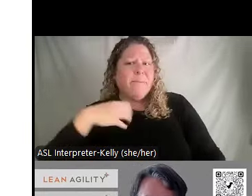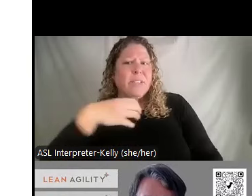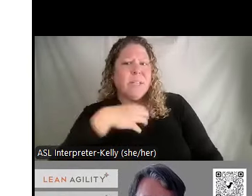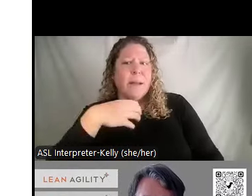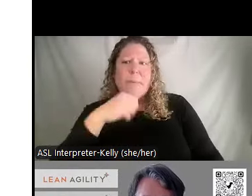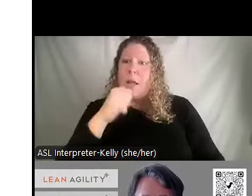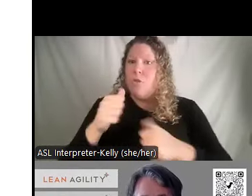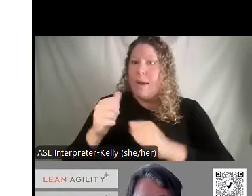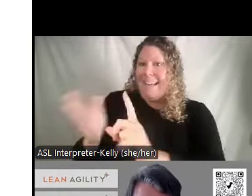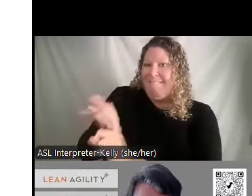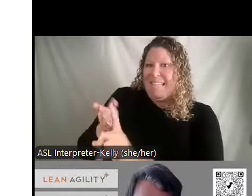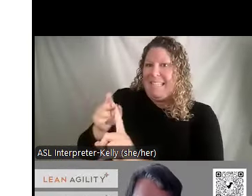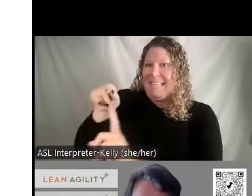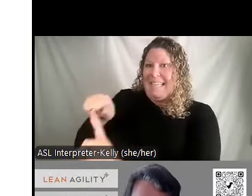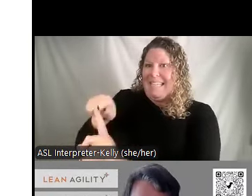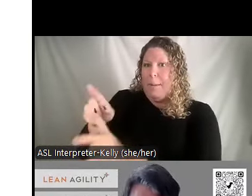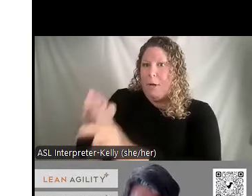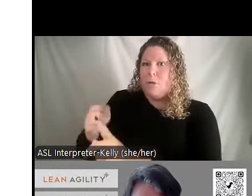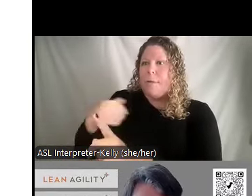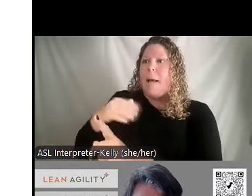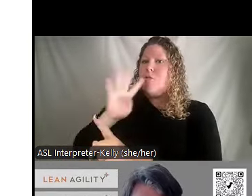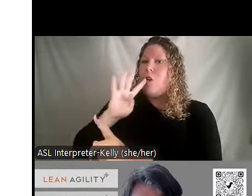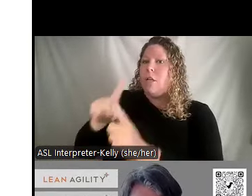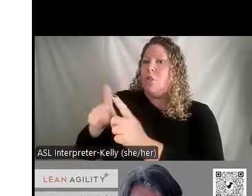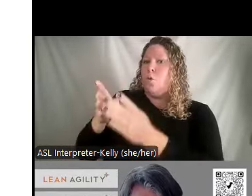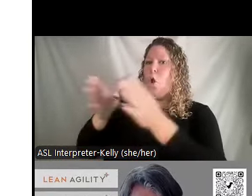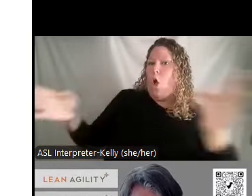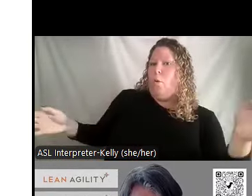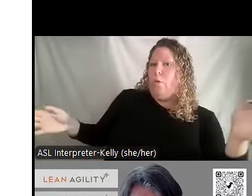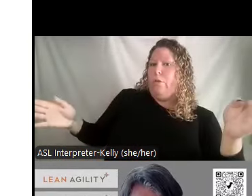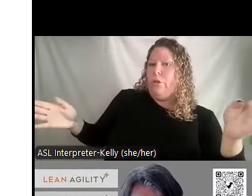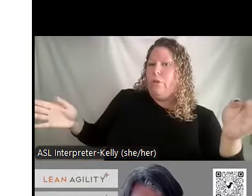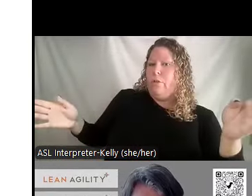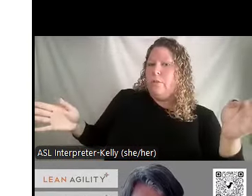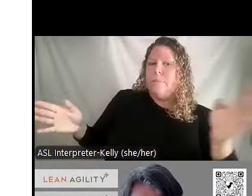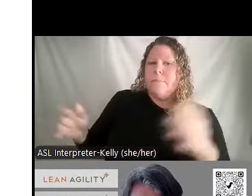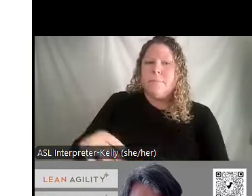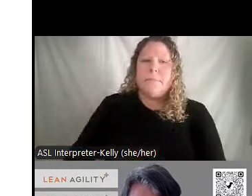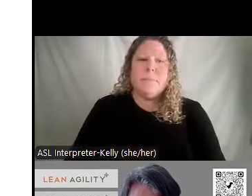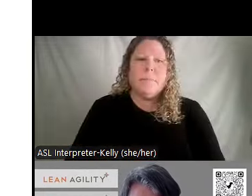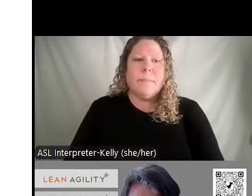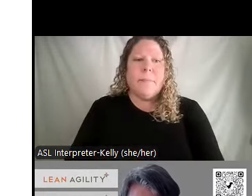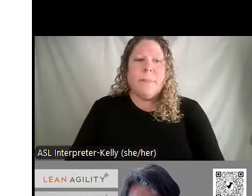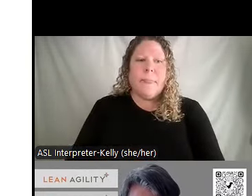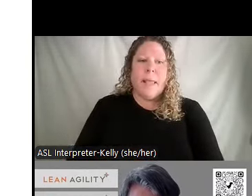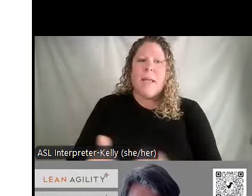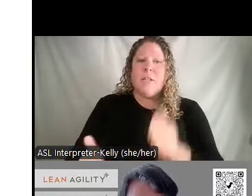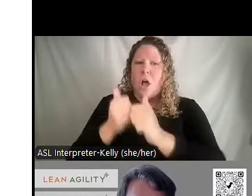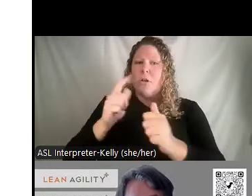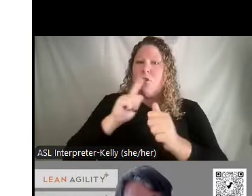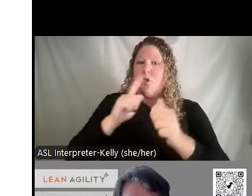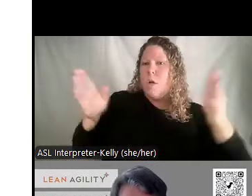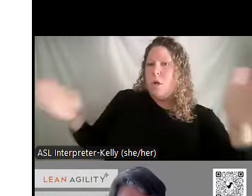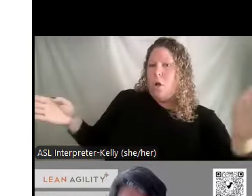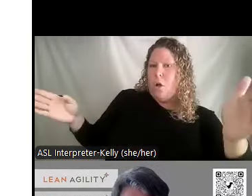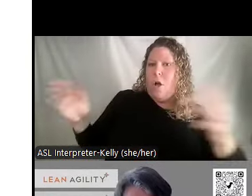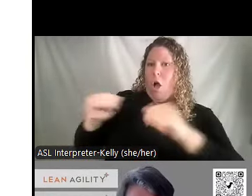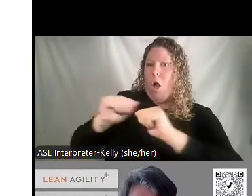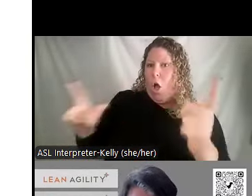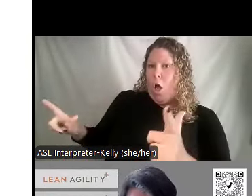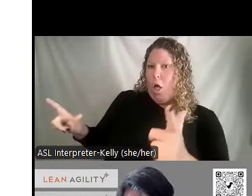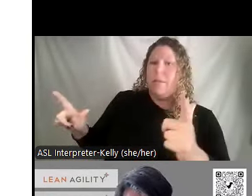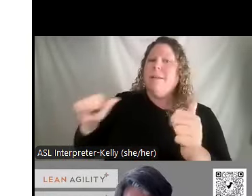that person, but you're speaking to the large rational population instead. So you're talking to the majority, not the attacker, and really